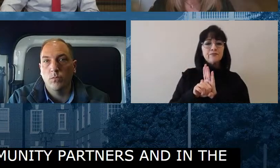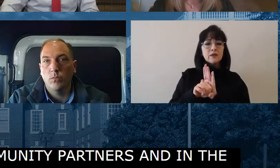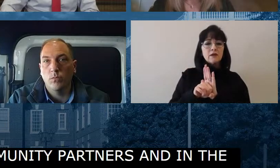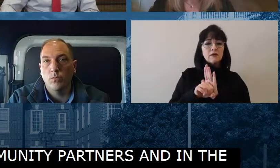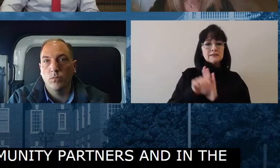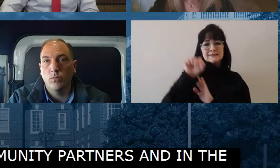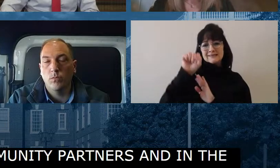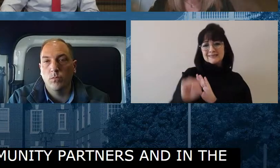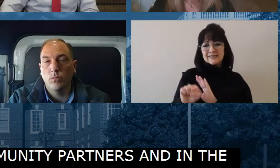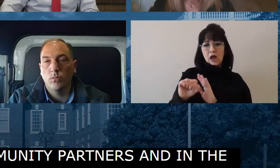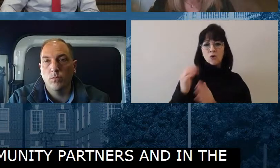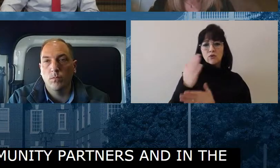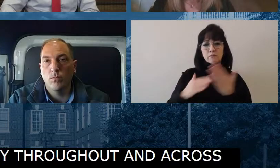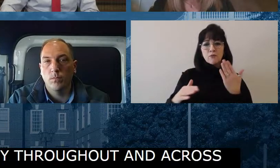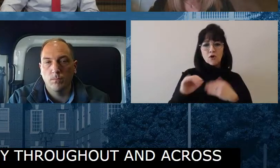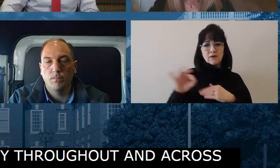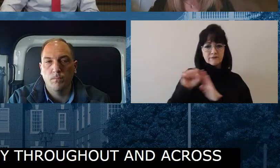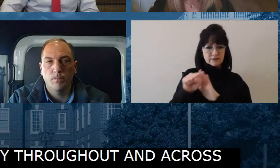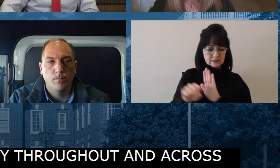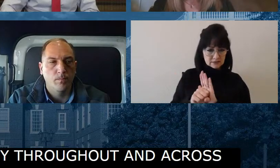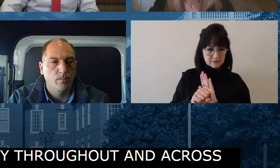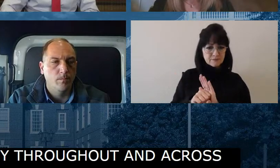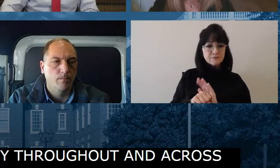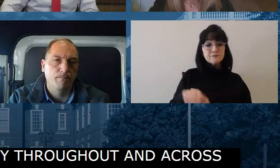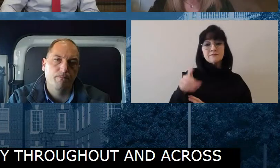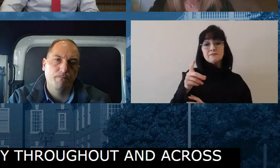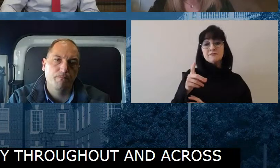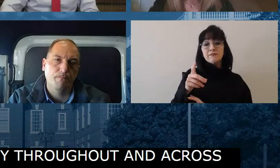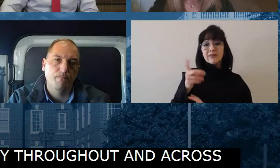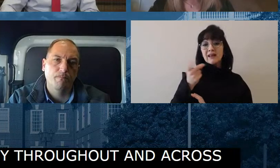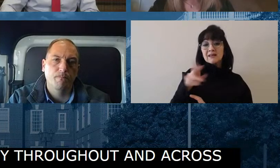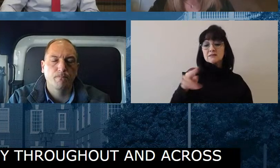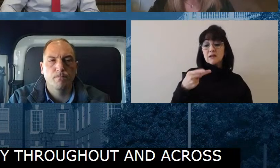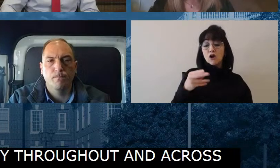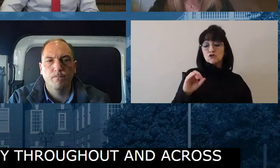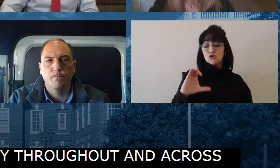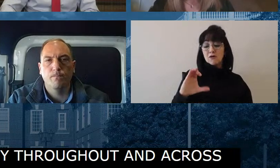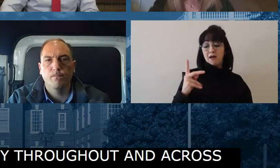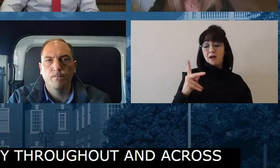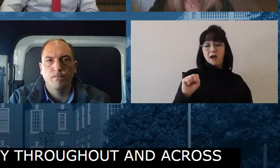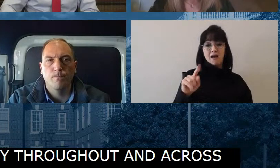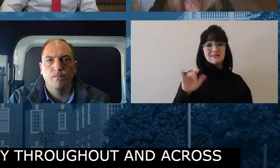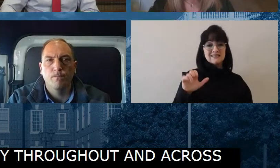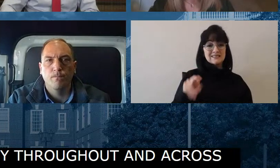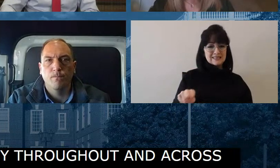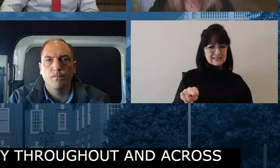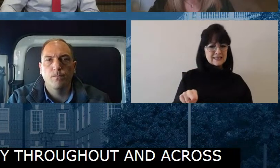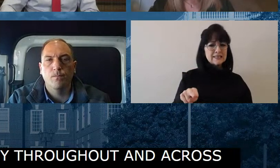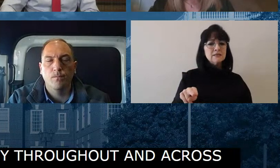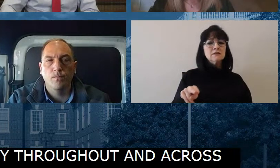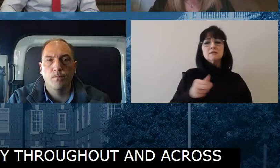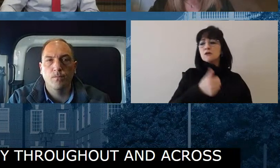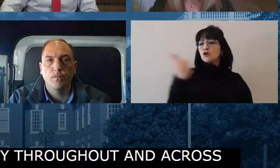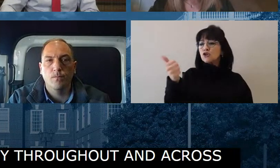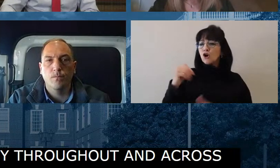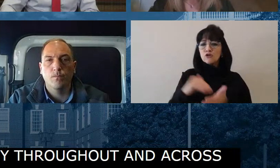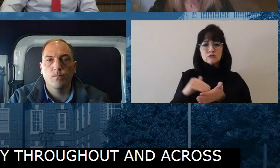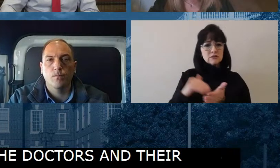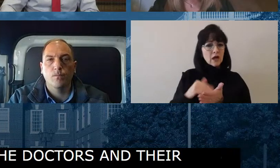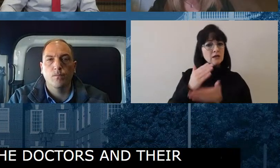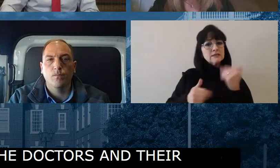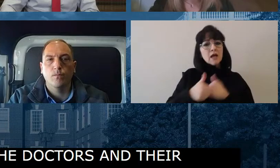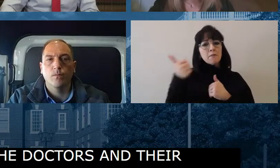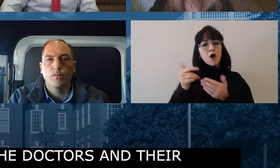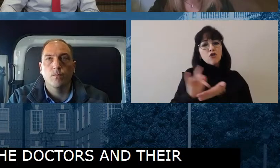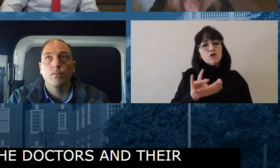mentioned Dr. Coker and Dr. Hochstein, their tremendous partnership, and other providers. Some of our pharmacies